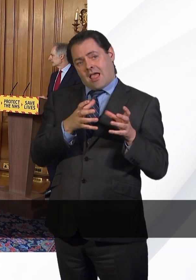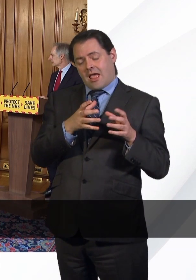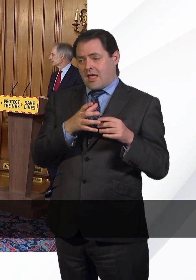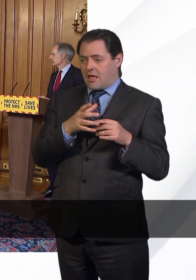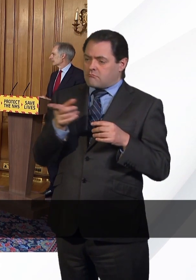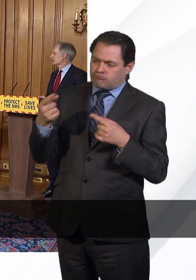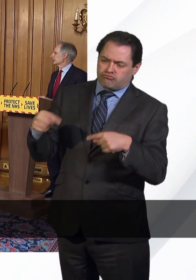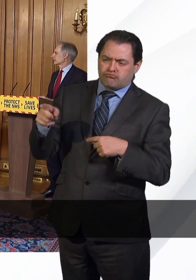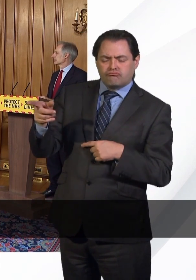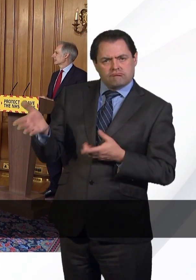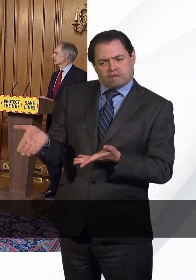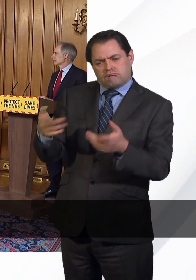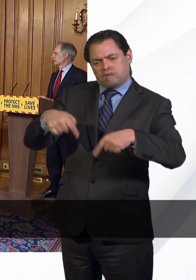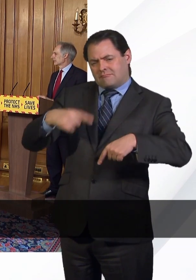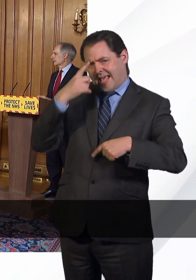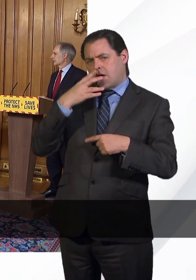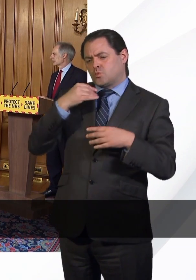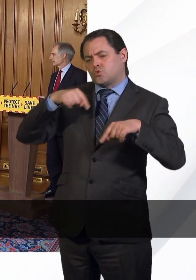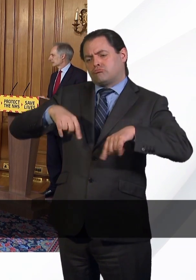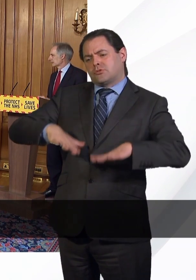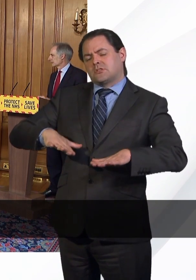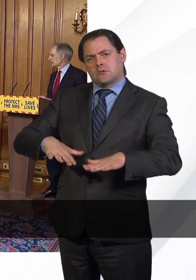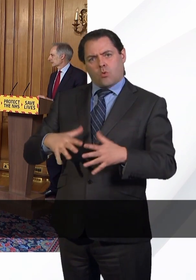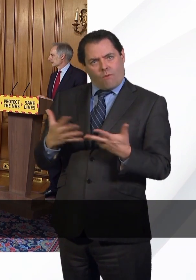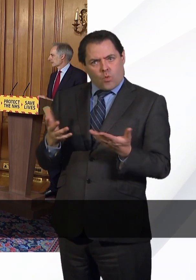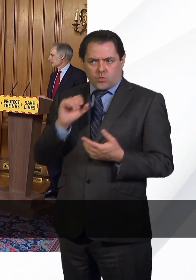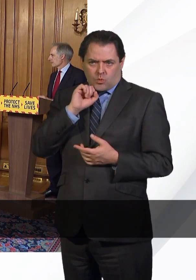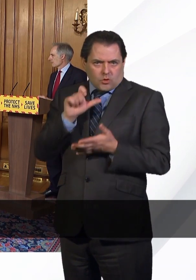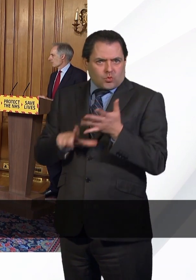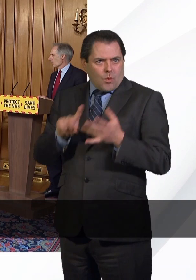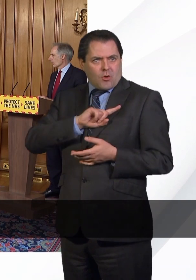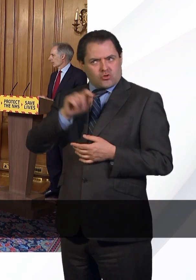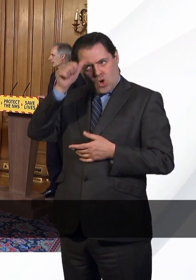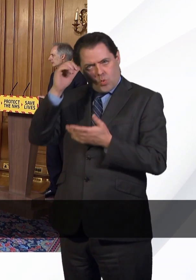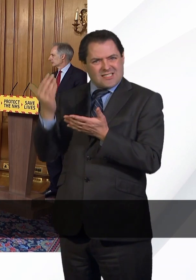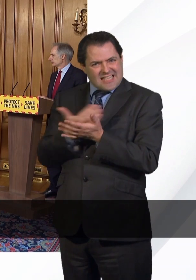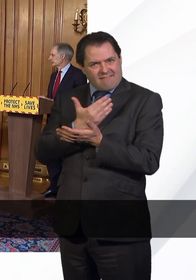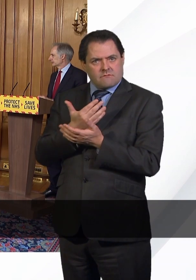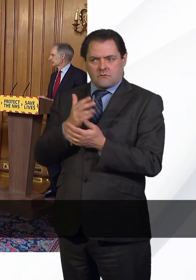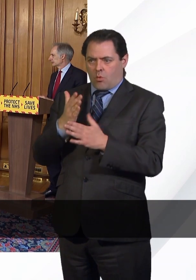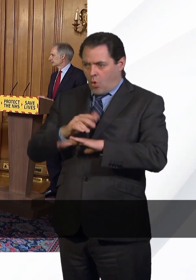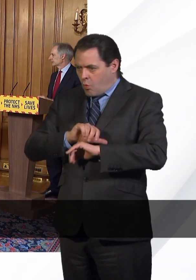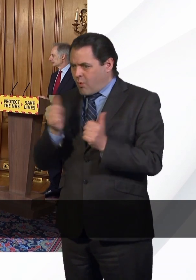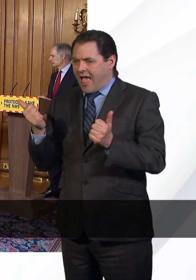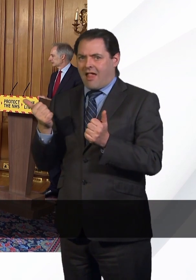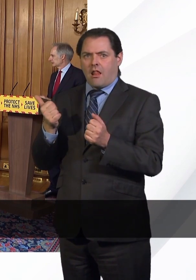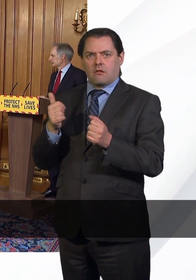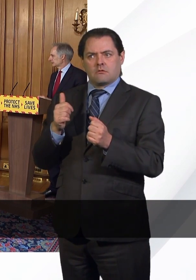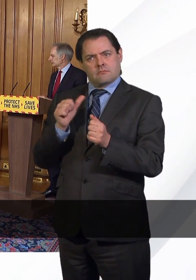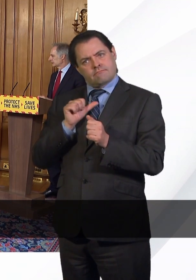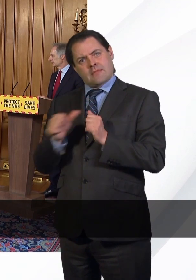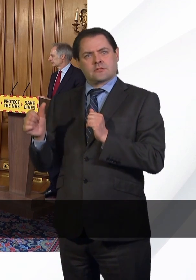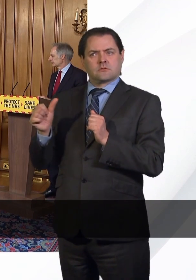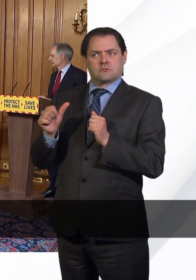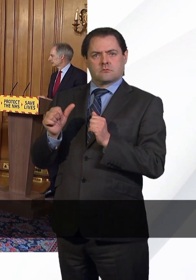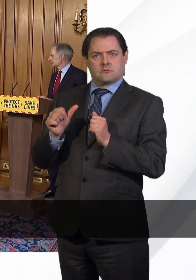license a vaccine in this country, they will do so knowing that it is safe, and everybody